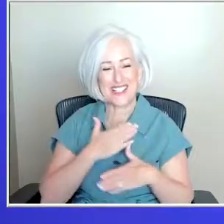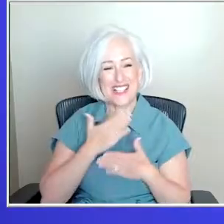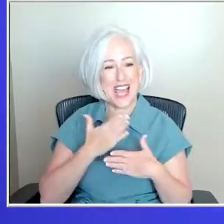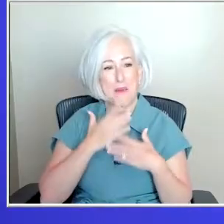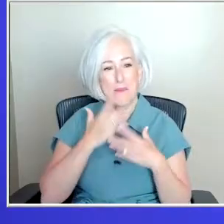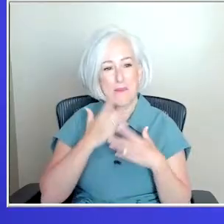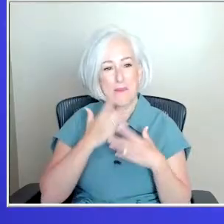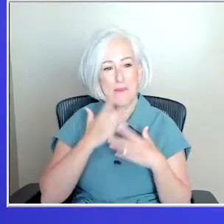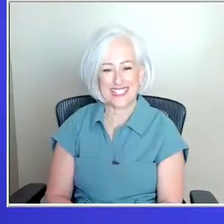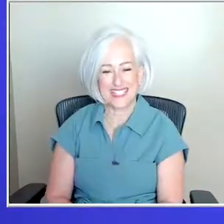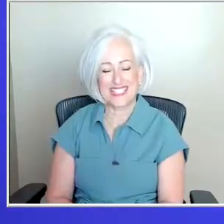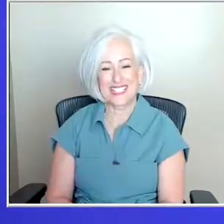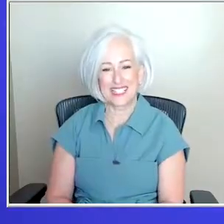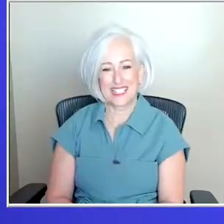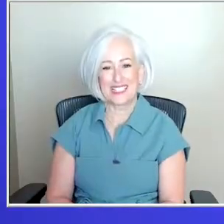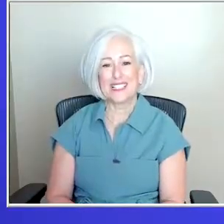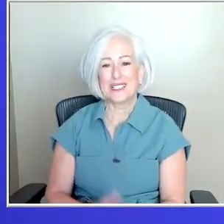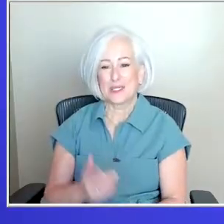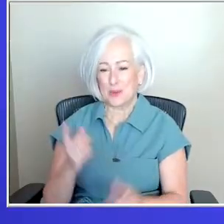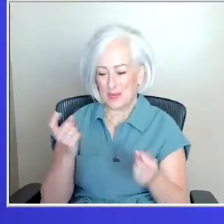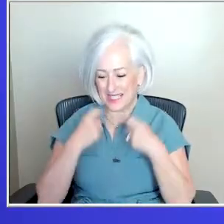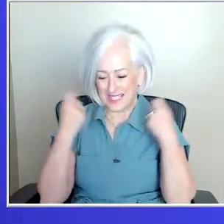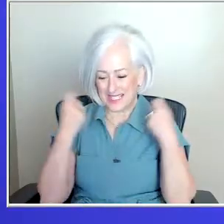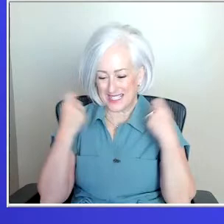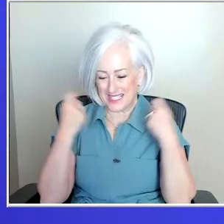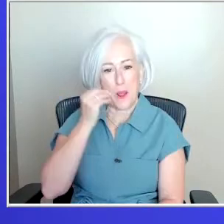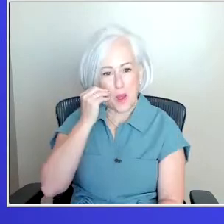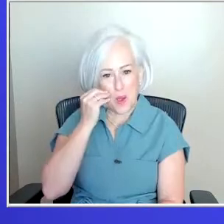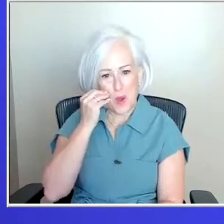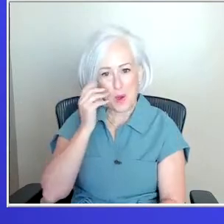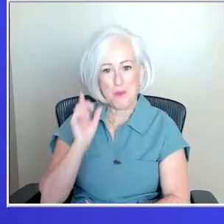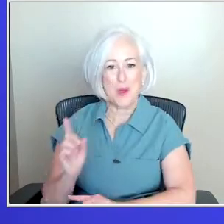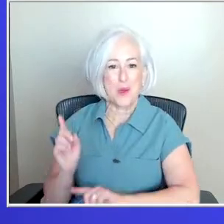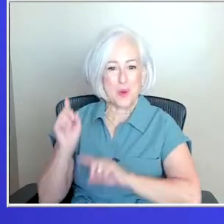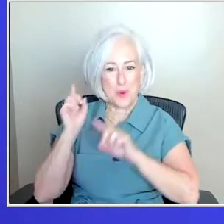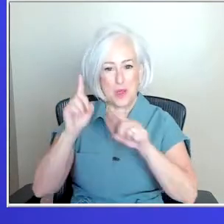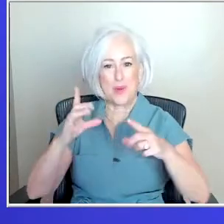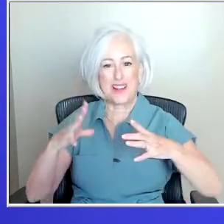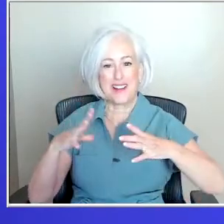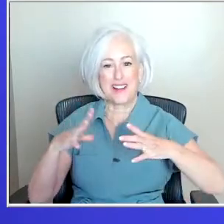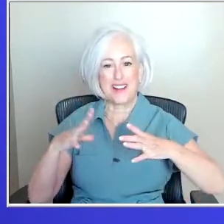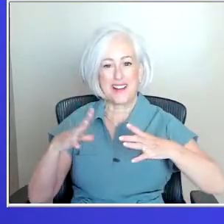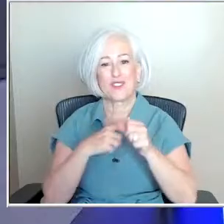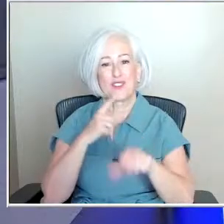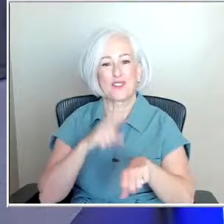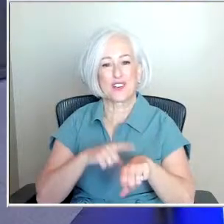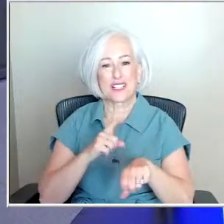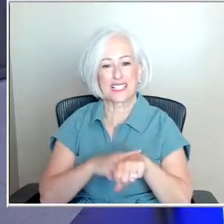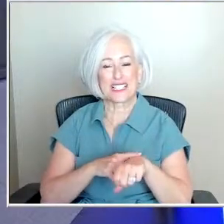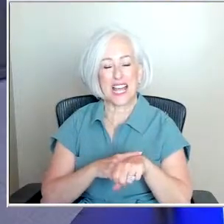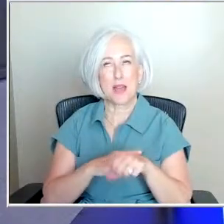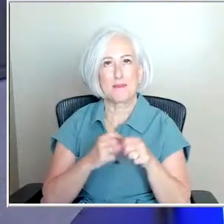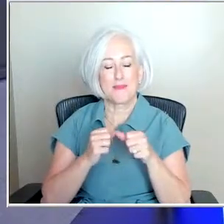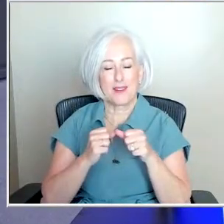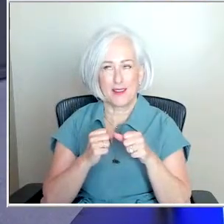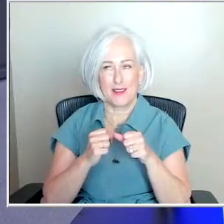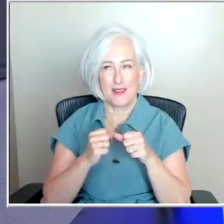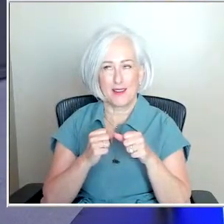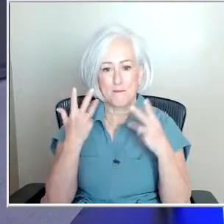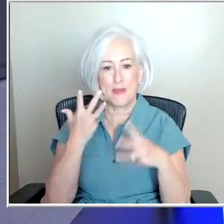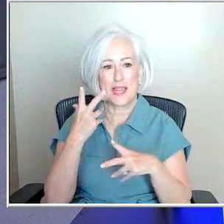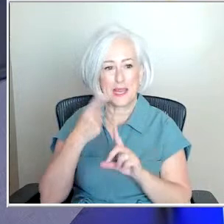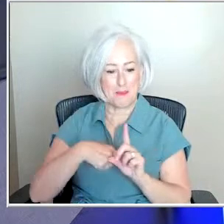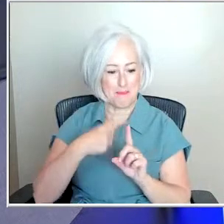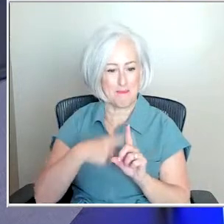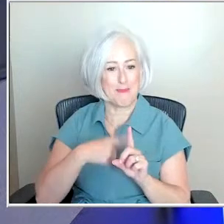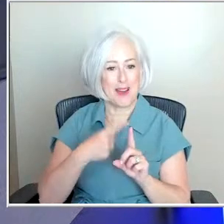We had a celebration at home. Yeah. We went on vacation for the first time. Love it. In several months, being able to finally. I don't think